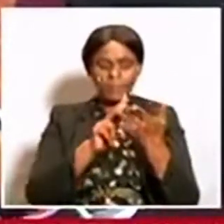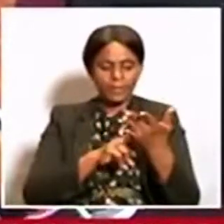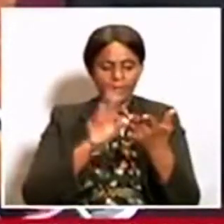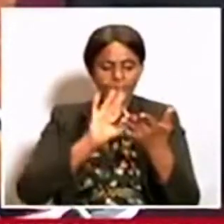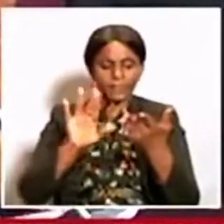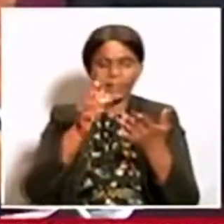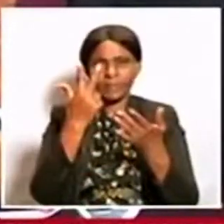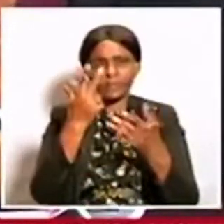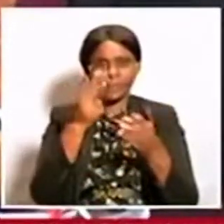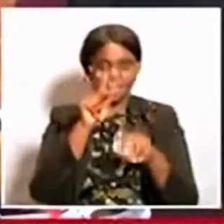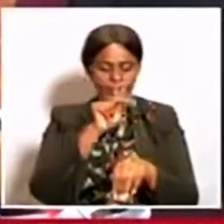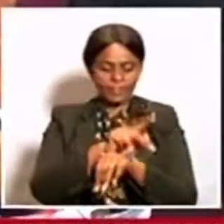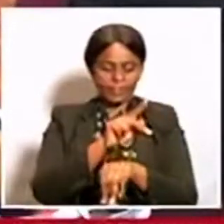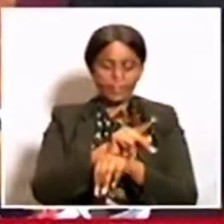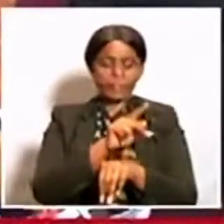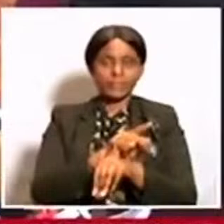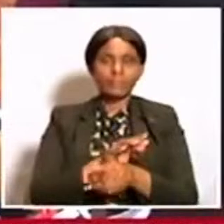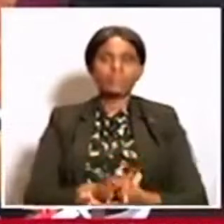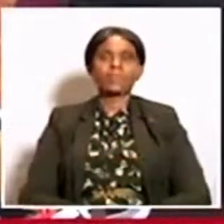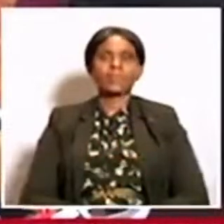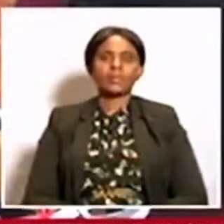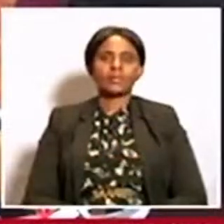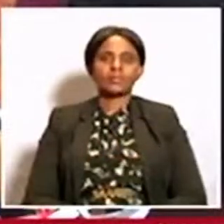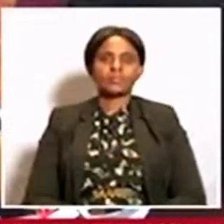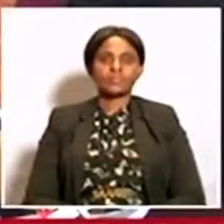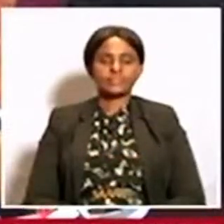the 3 projects.